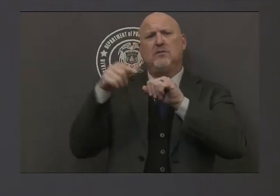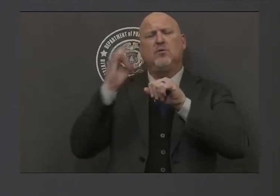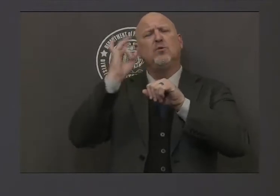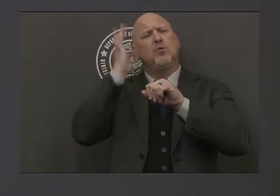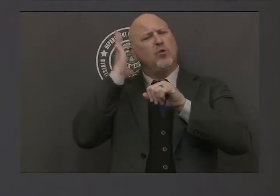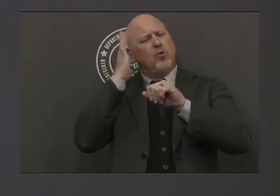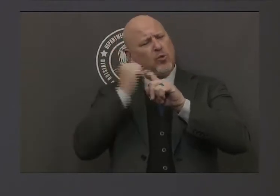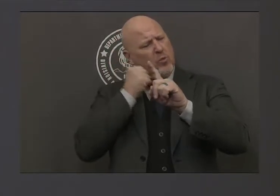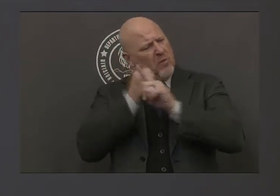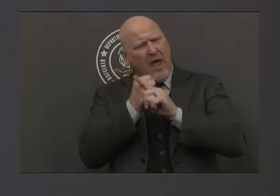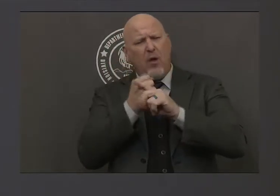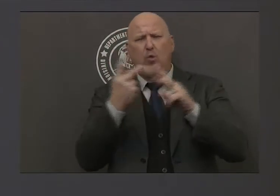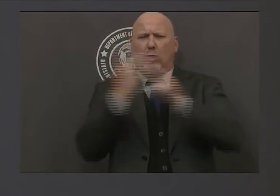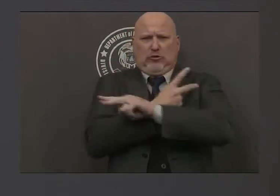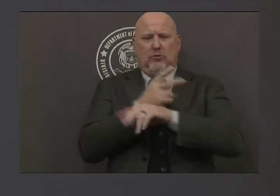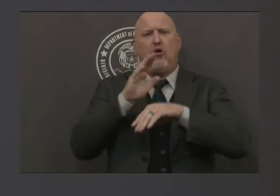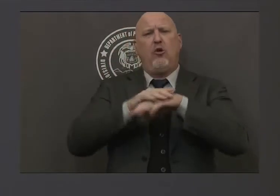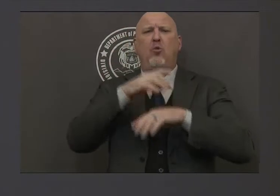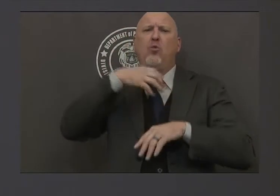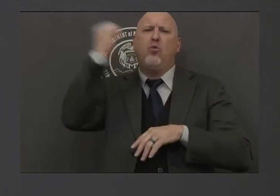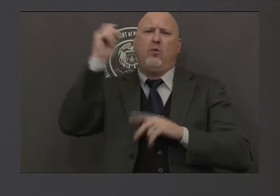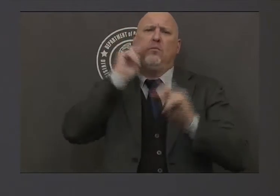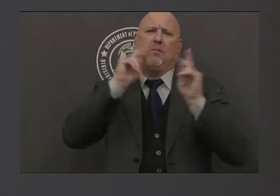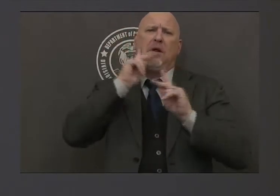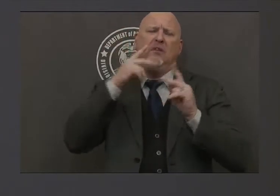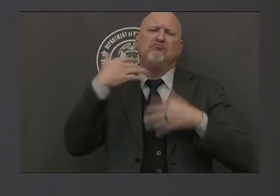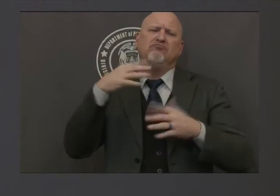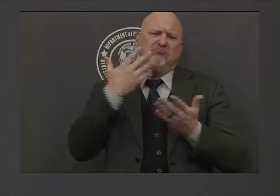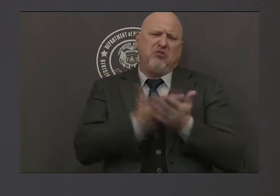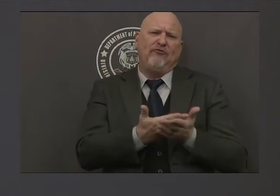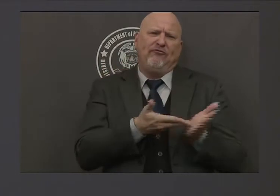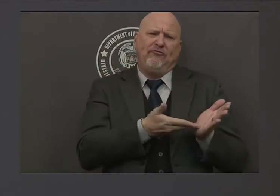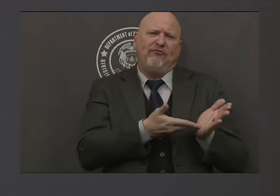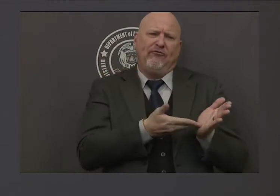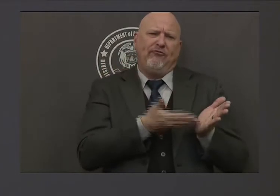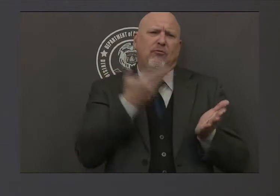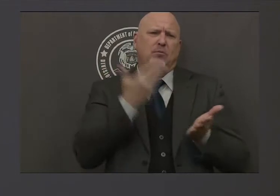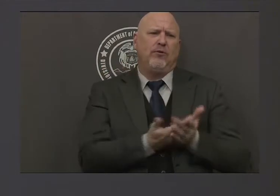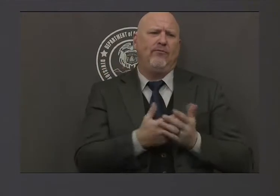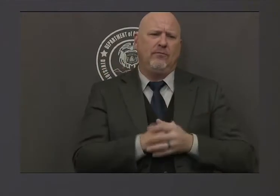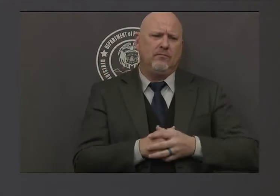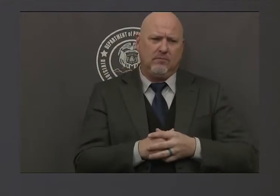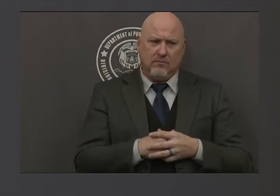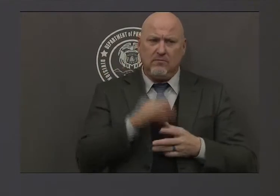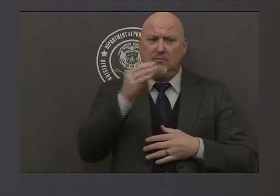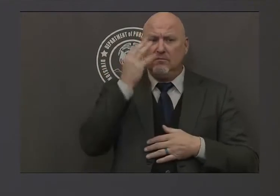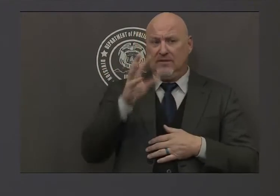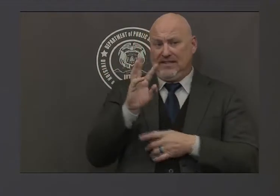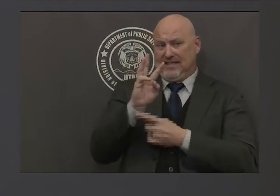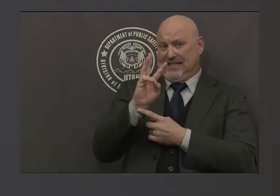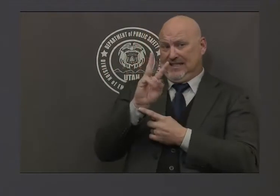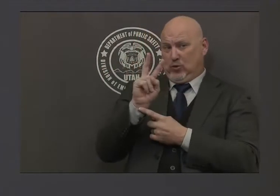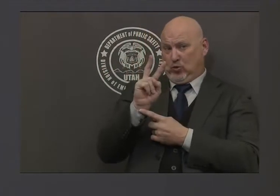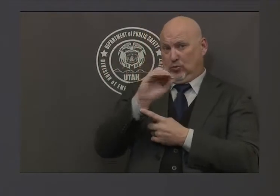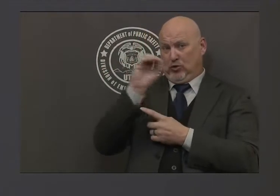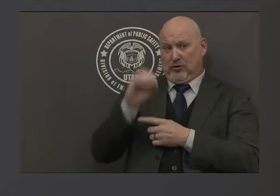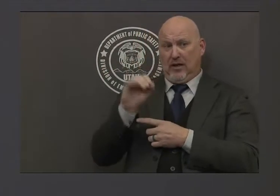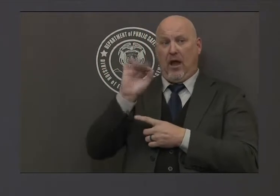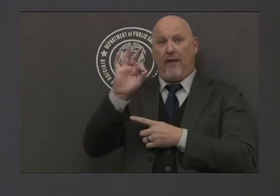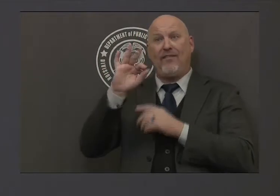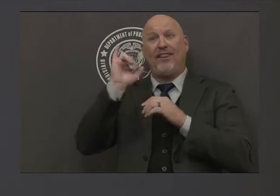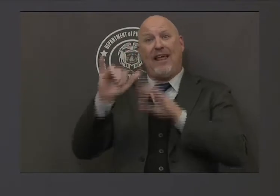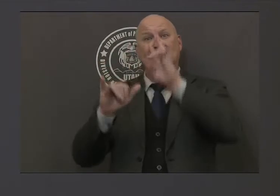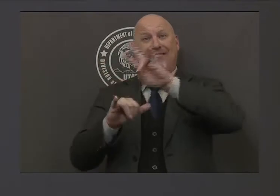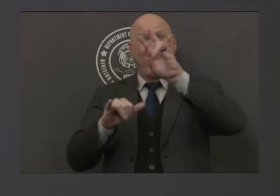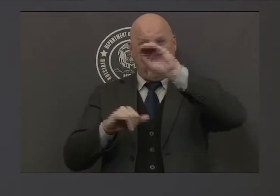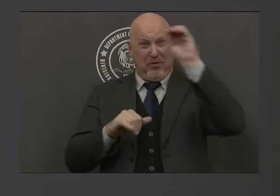over the age of 65. 62% of those are men. It impacts men a little more severe than